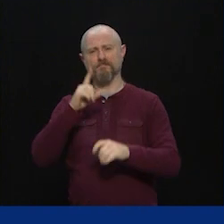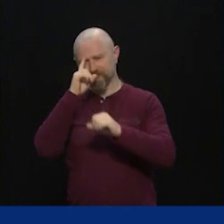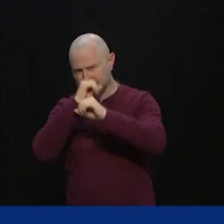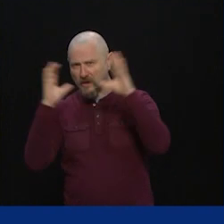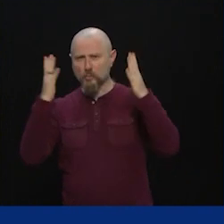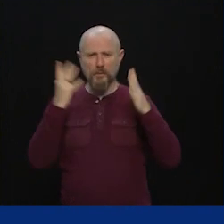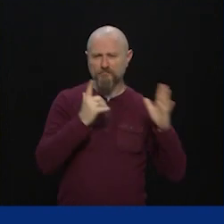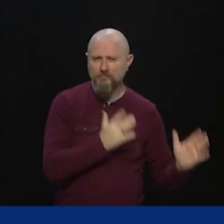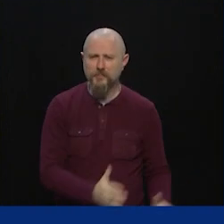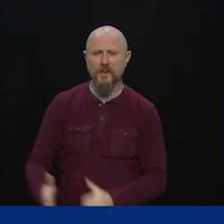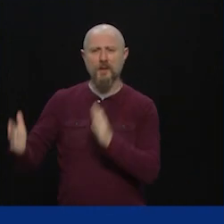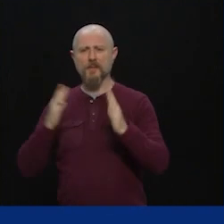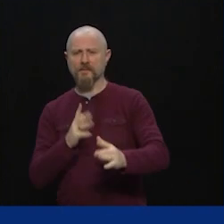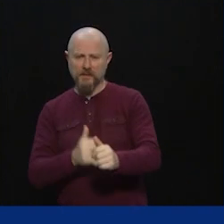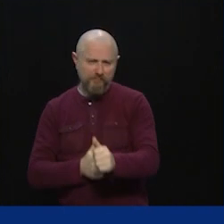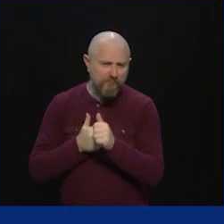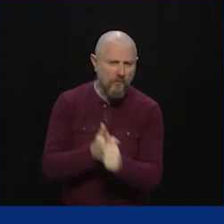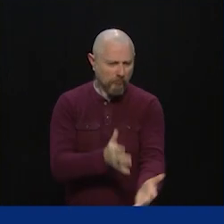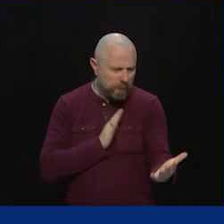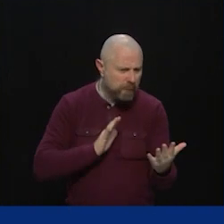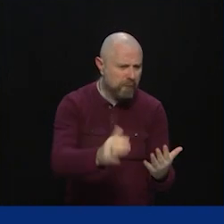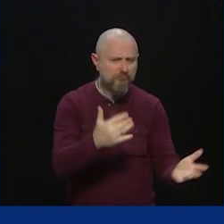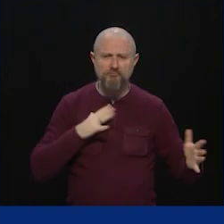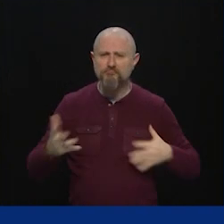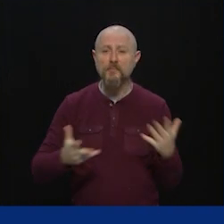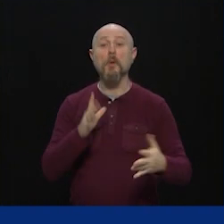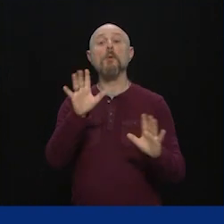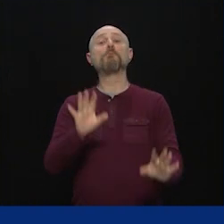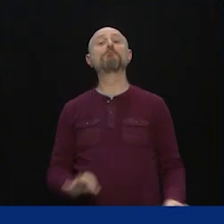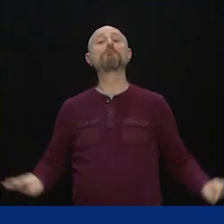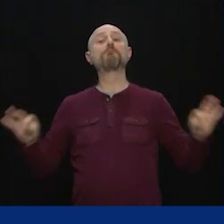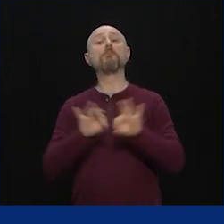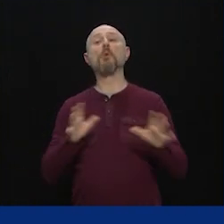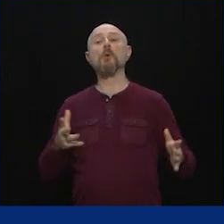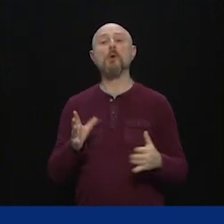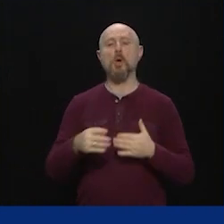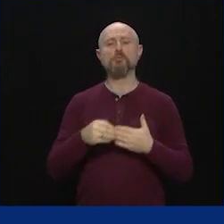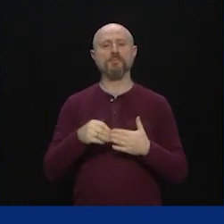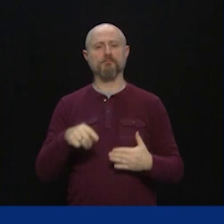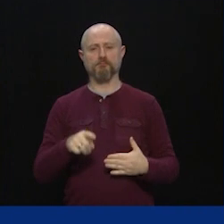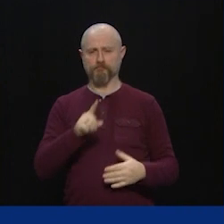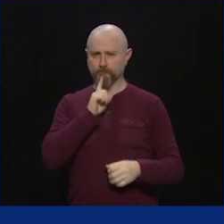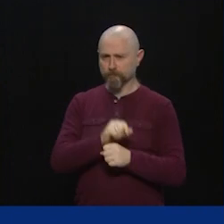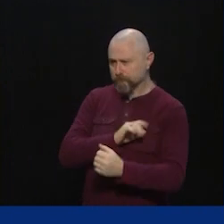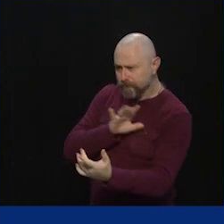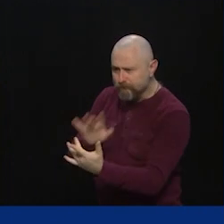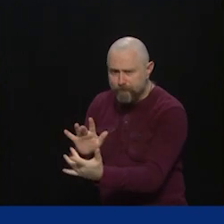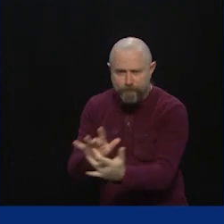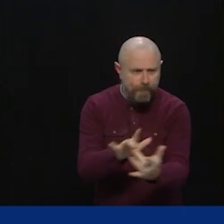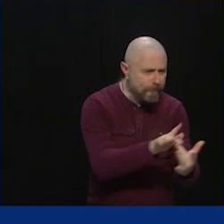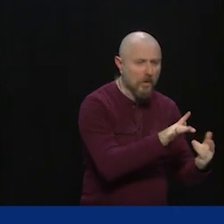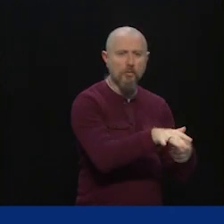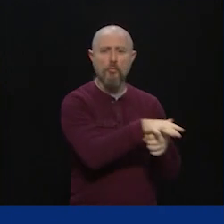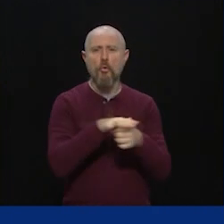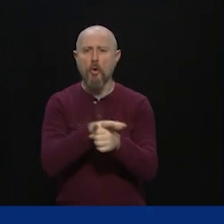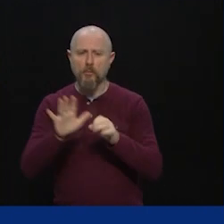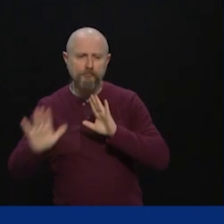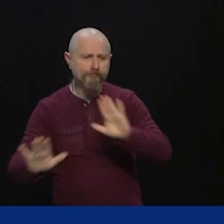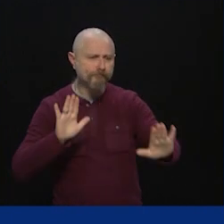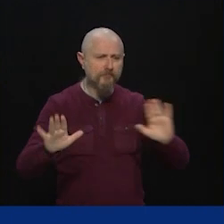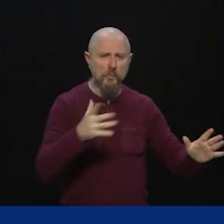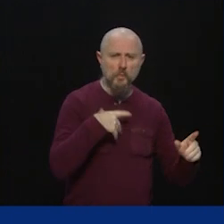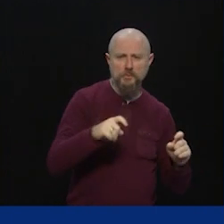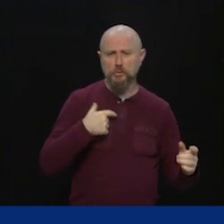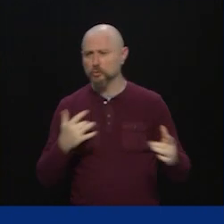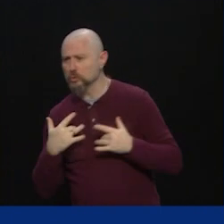but most importantly, leadership that is in touch with local needs and local concerns. So I'm really very happy to